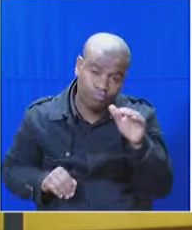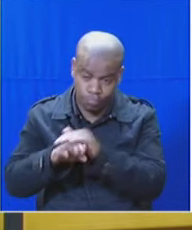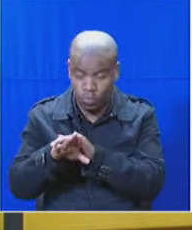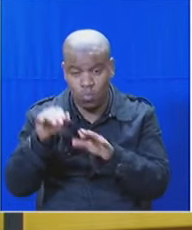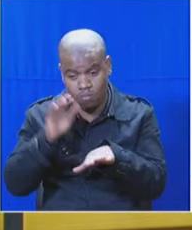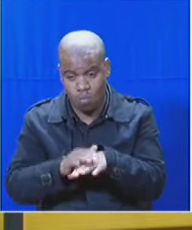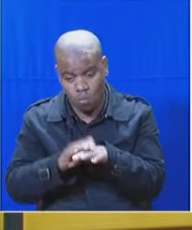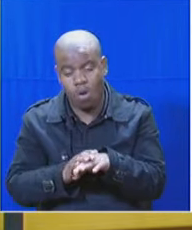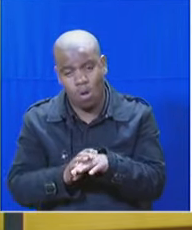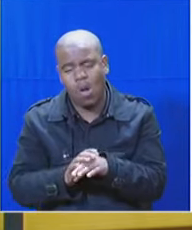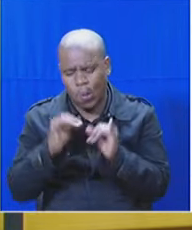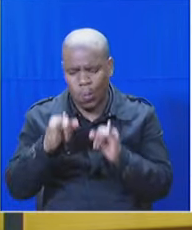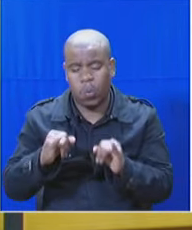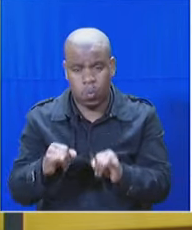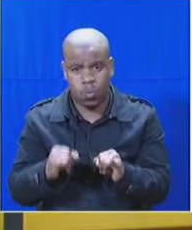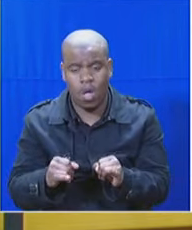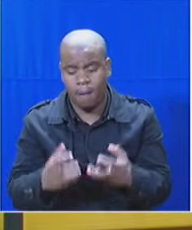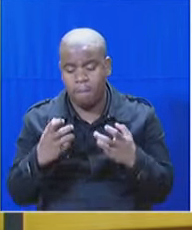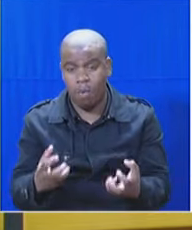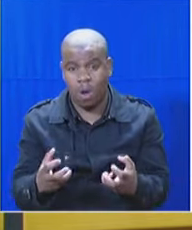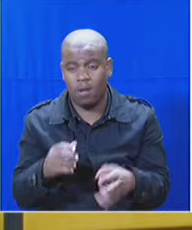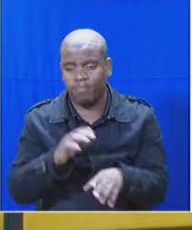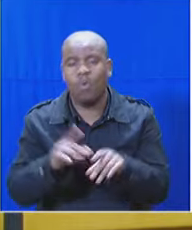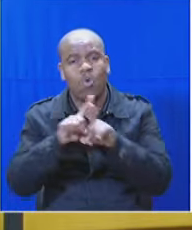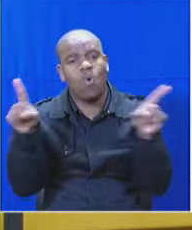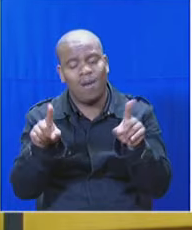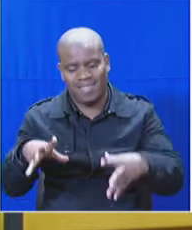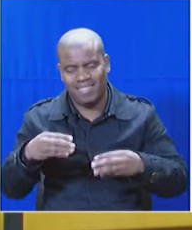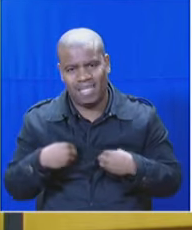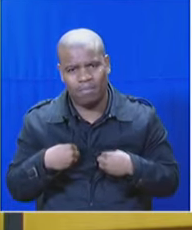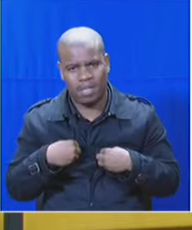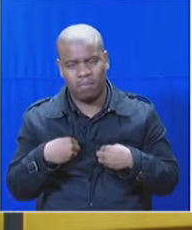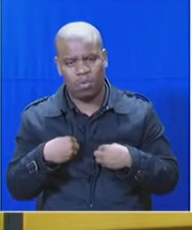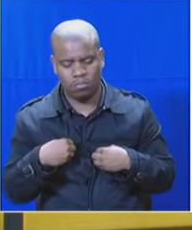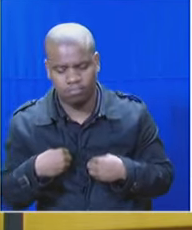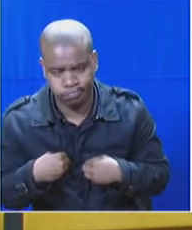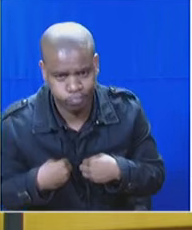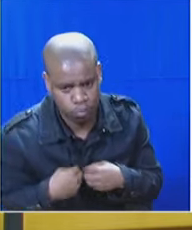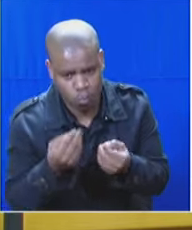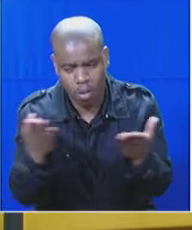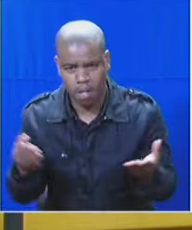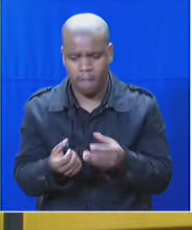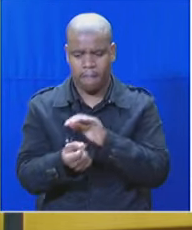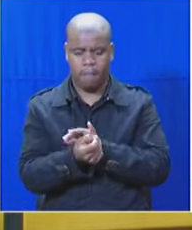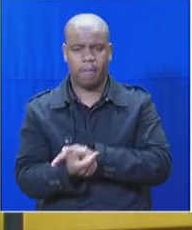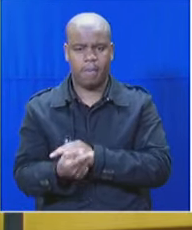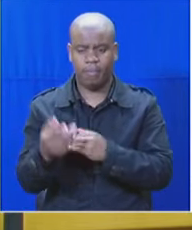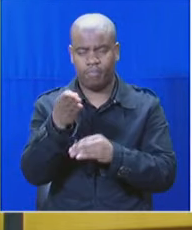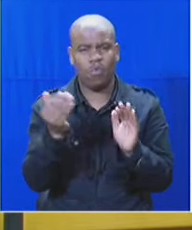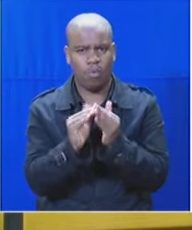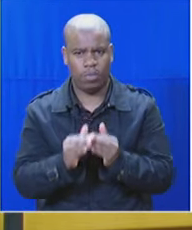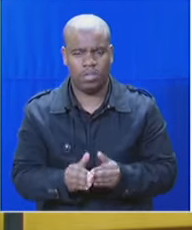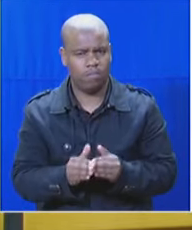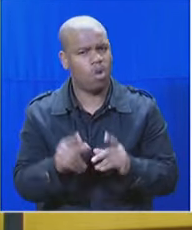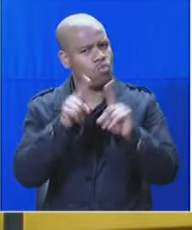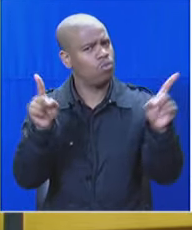of the poor as also an unacceptable tendency and practice in our society. Because it cannot be right